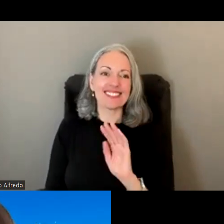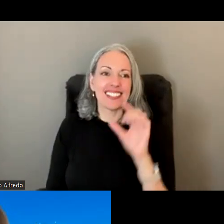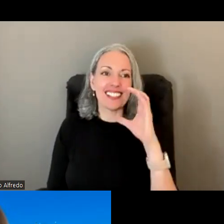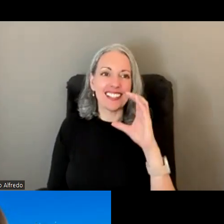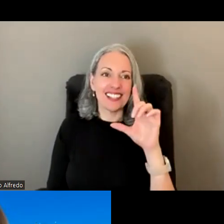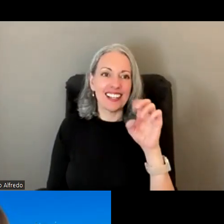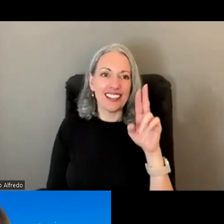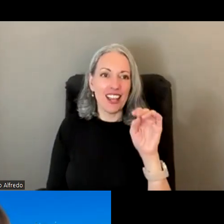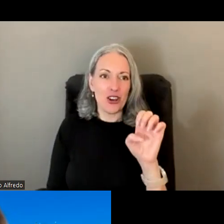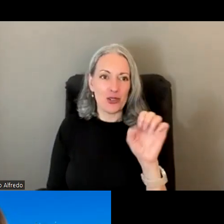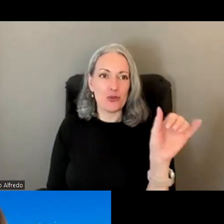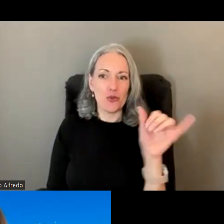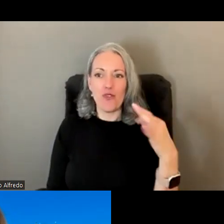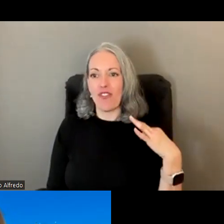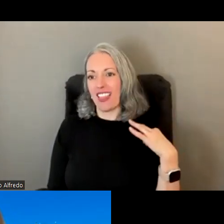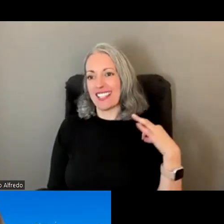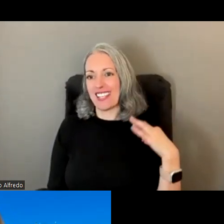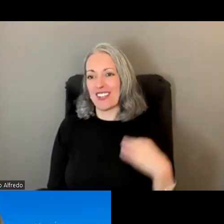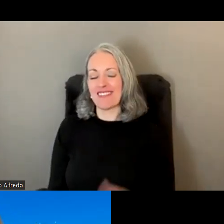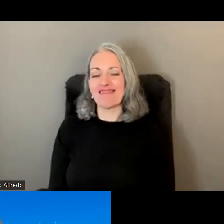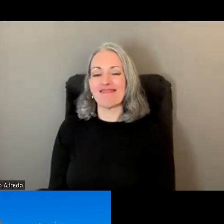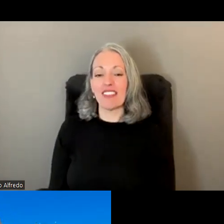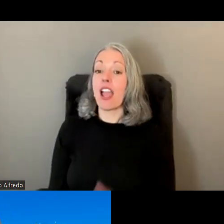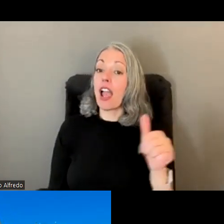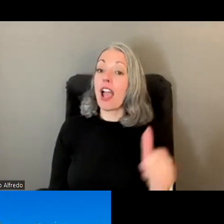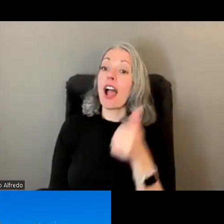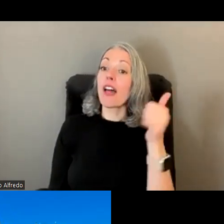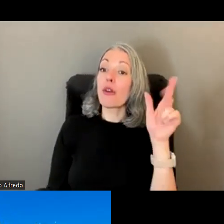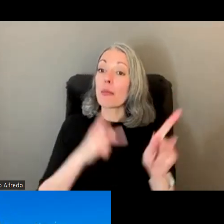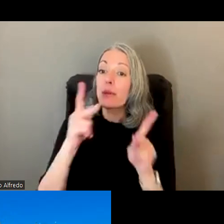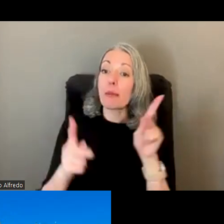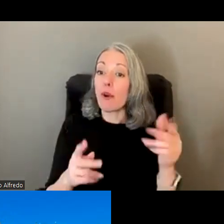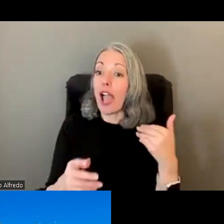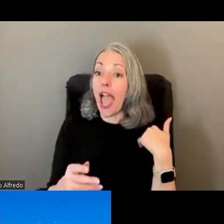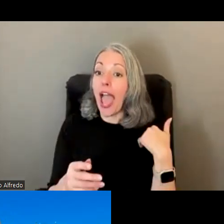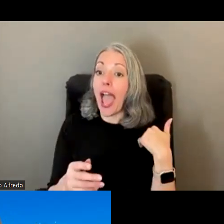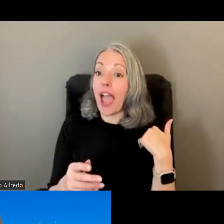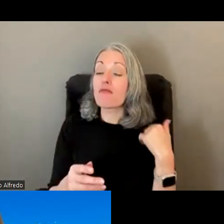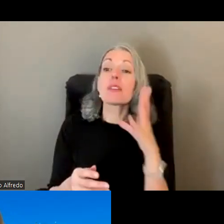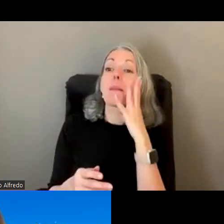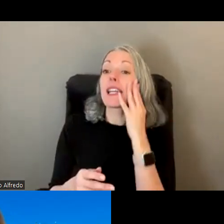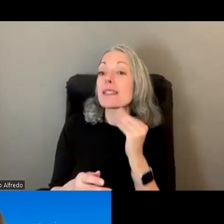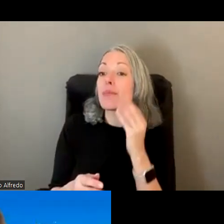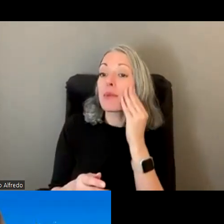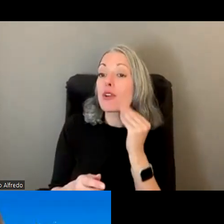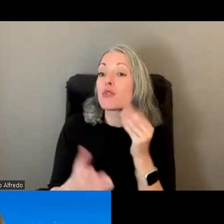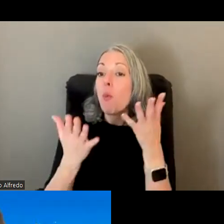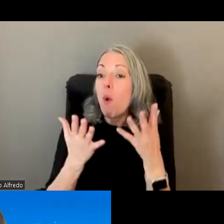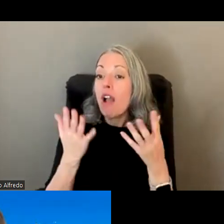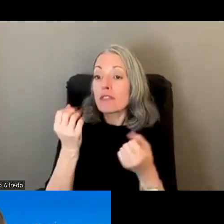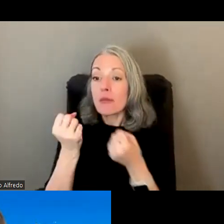So. Oh, wonderful. Thank you. And if other people have some expertise they want to lend to